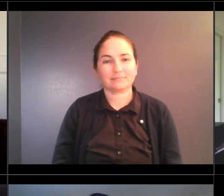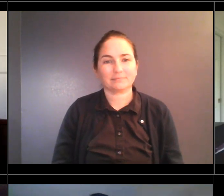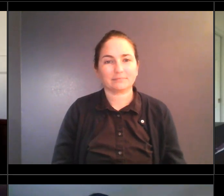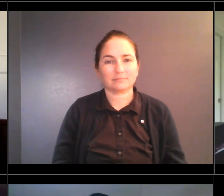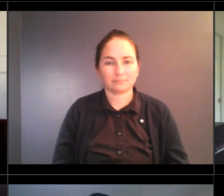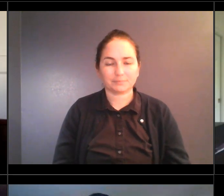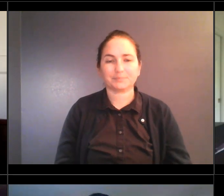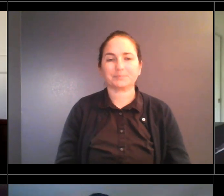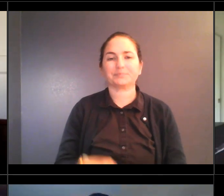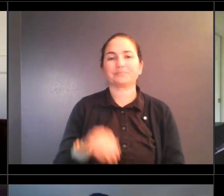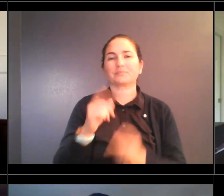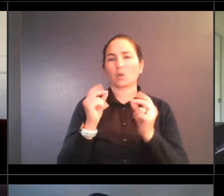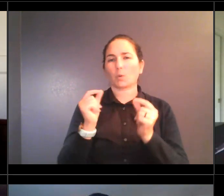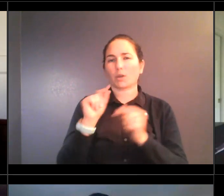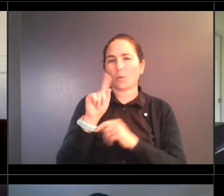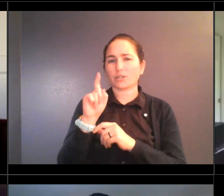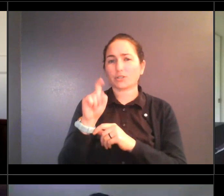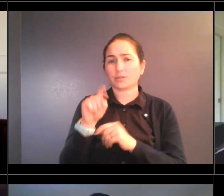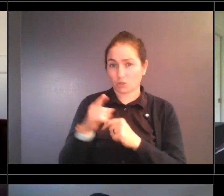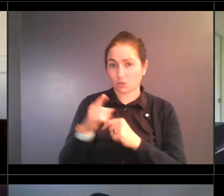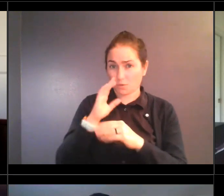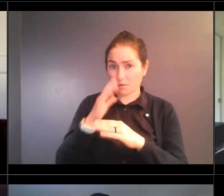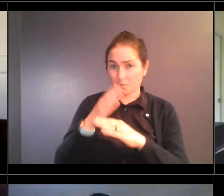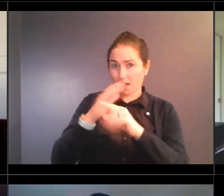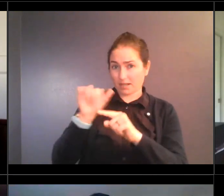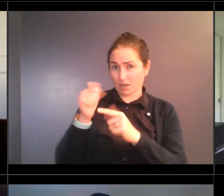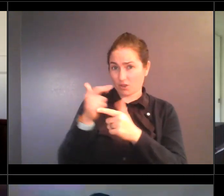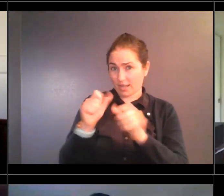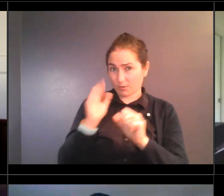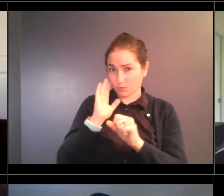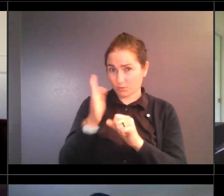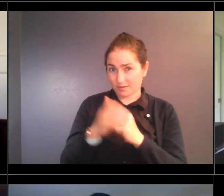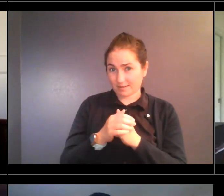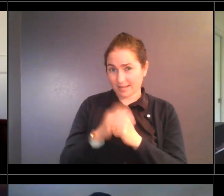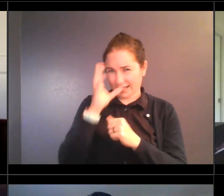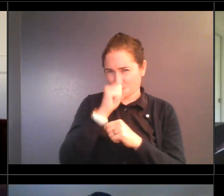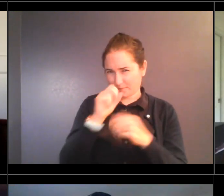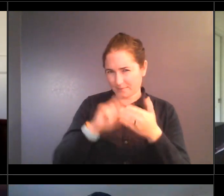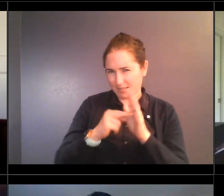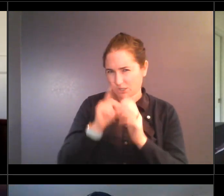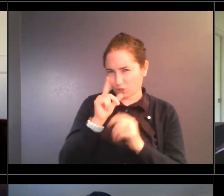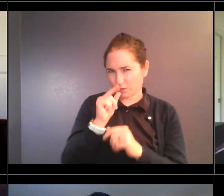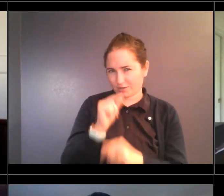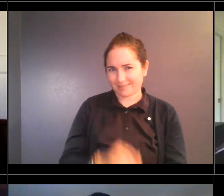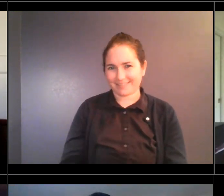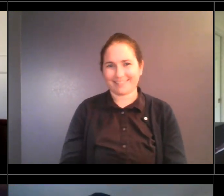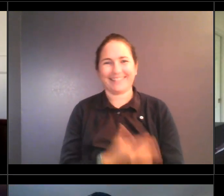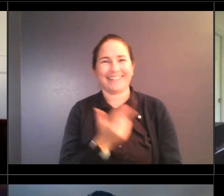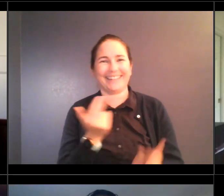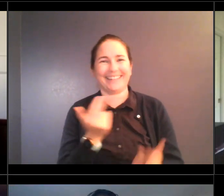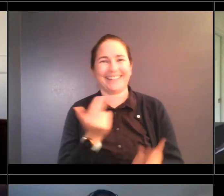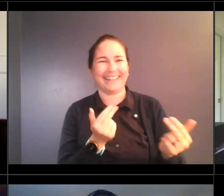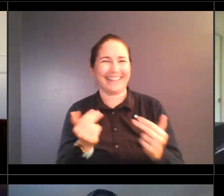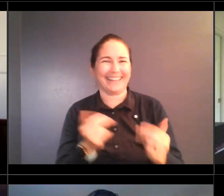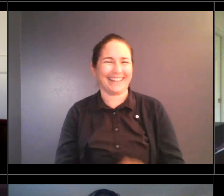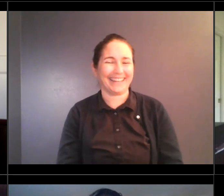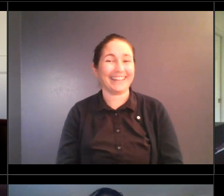Okay, here's a quick question. Would you ever block another linguist? And I assume this means on Twitter. Yeah,